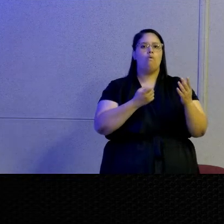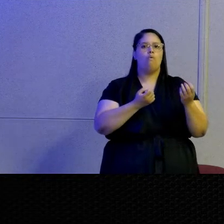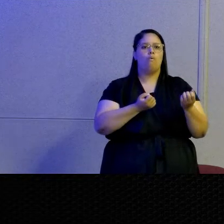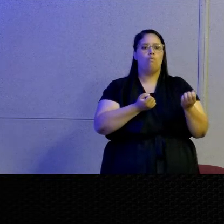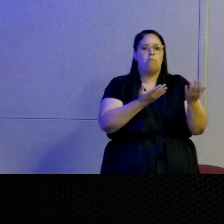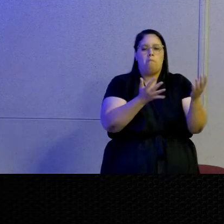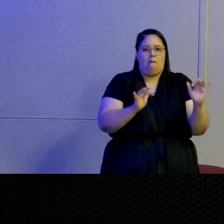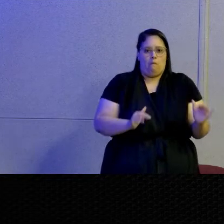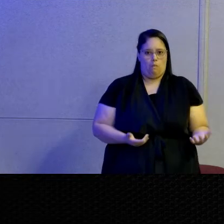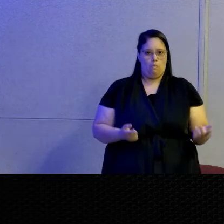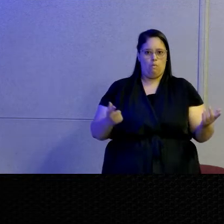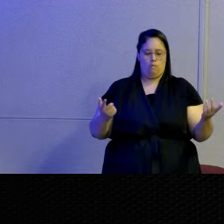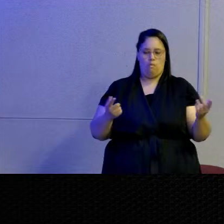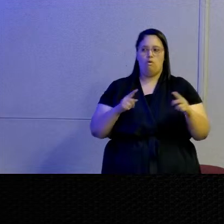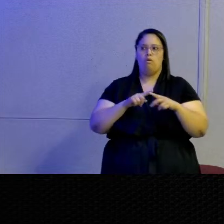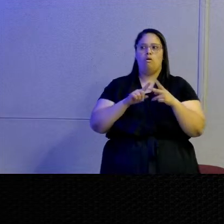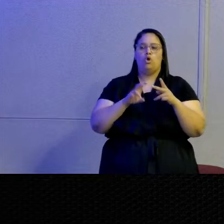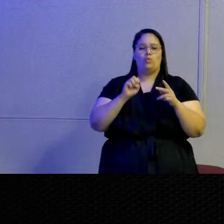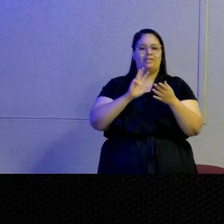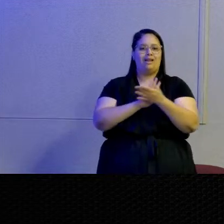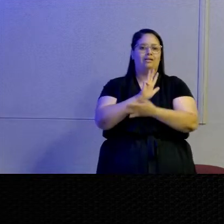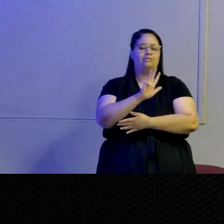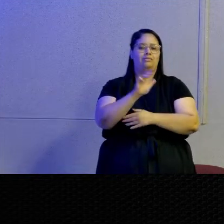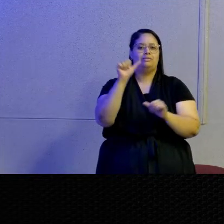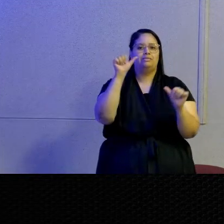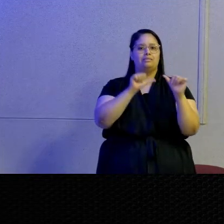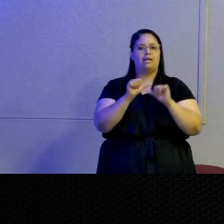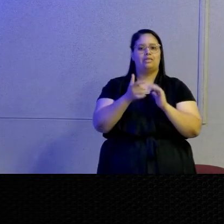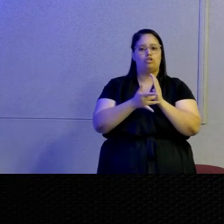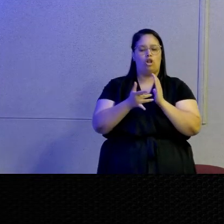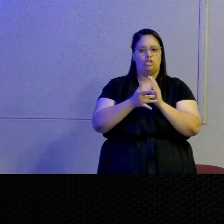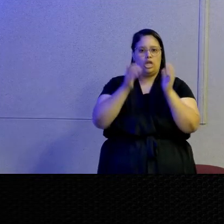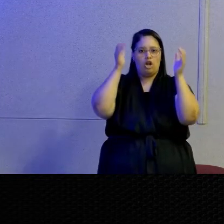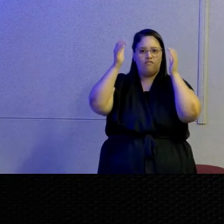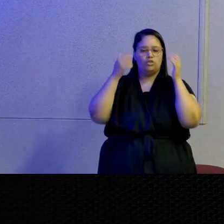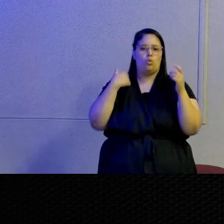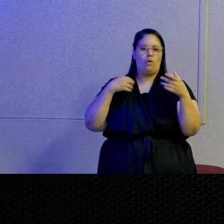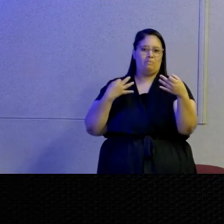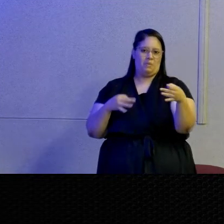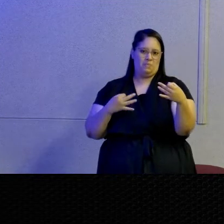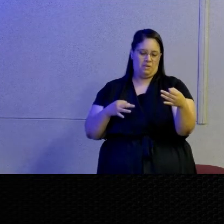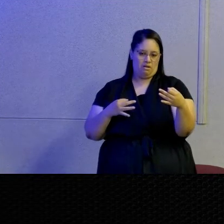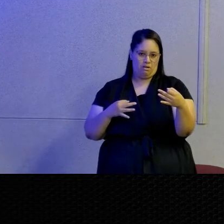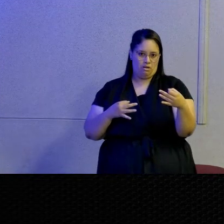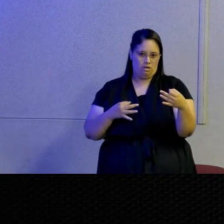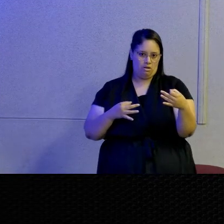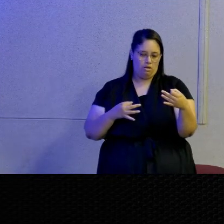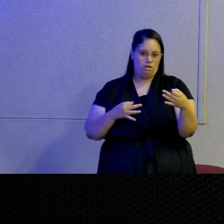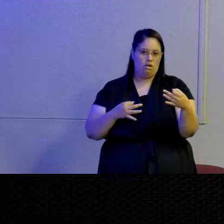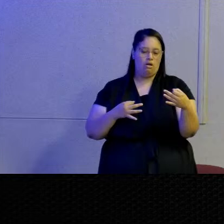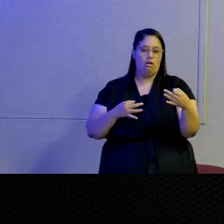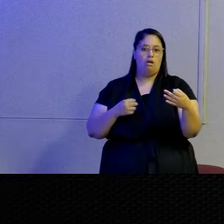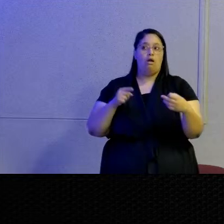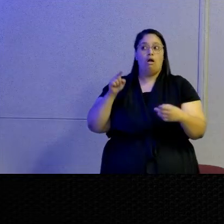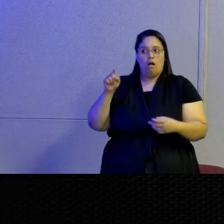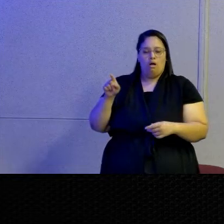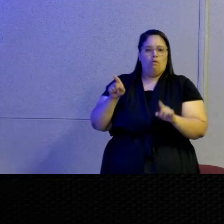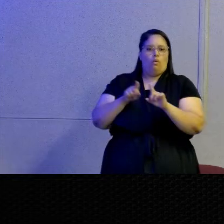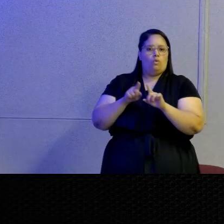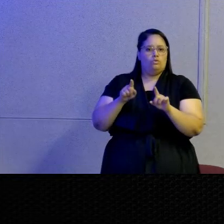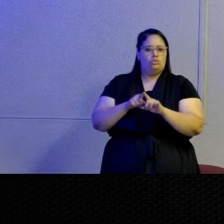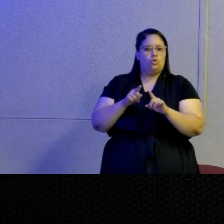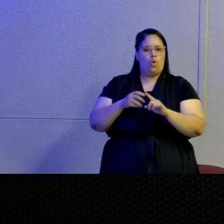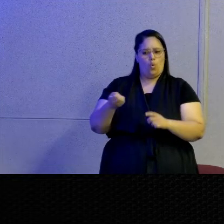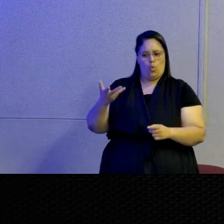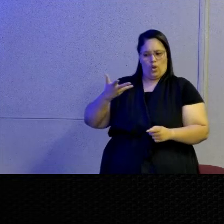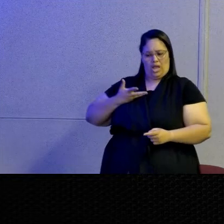the 2019 Science and Technology and Innovation White Paper, which also give an